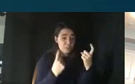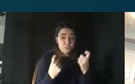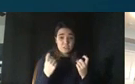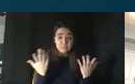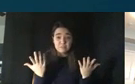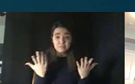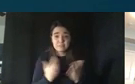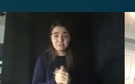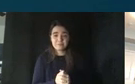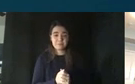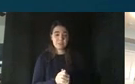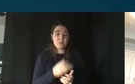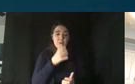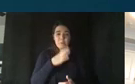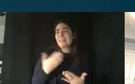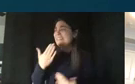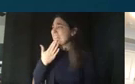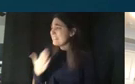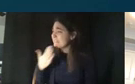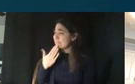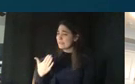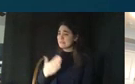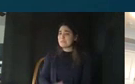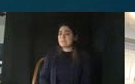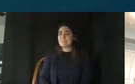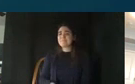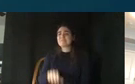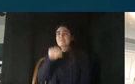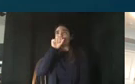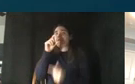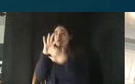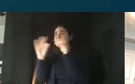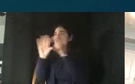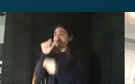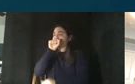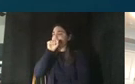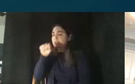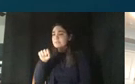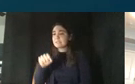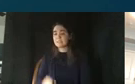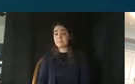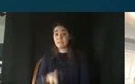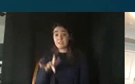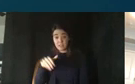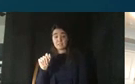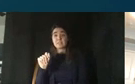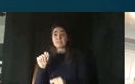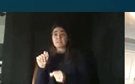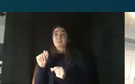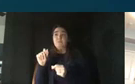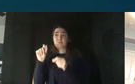Thank you so much. I love that quote. Yes, there are some questions. So